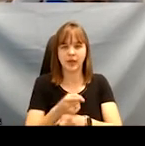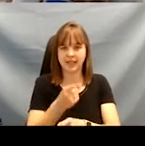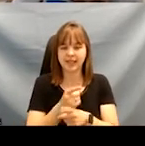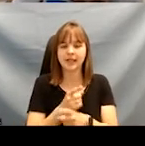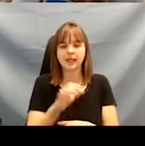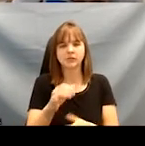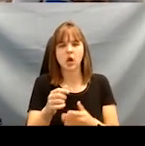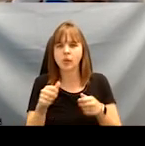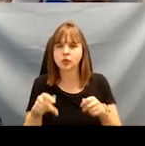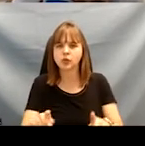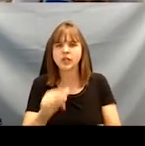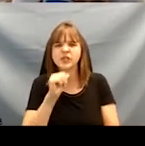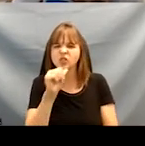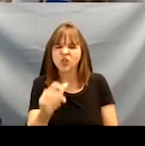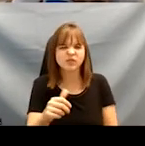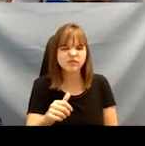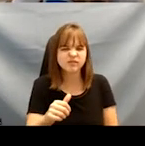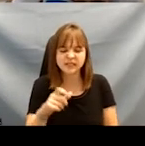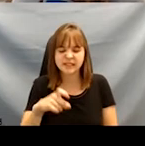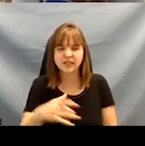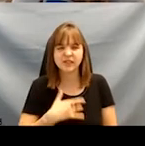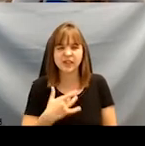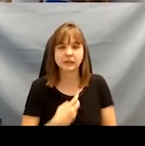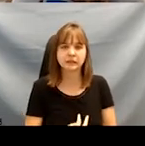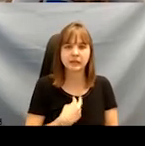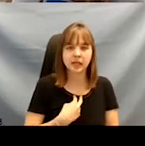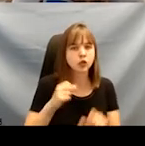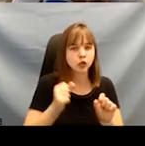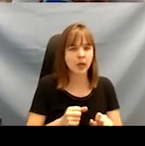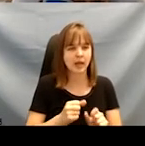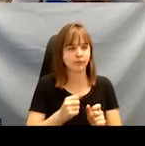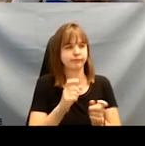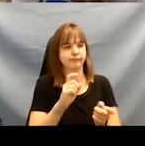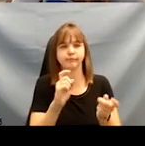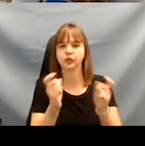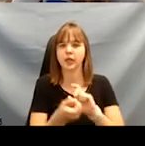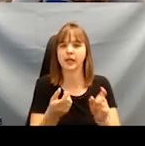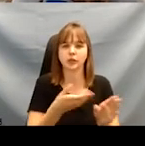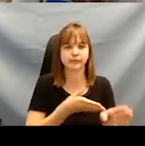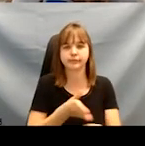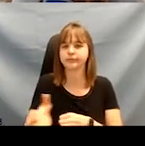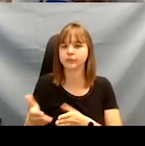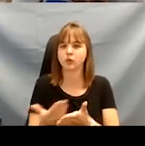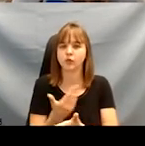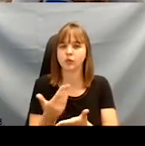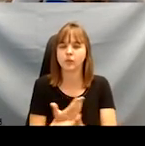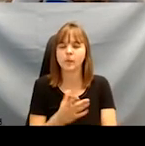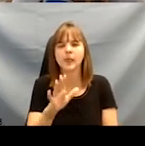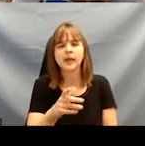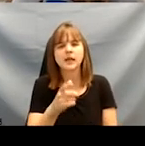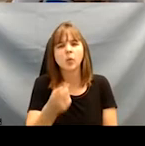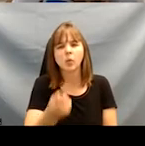really change direction as you go. One of the questions I wanted to ask you, since all of you really had somewhat of a passion about the work